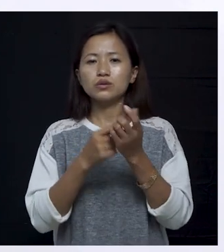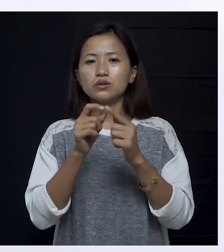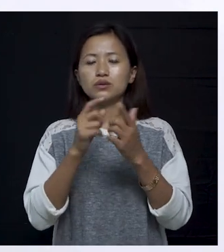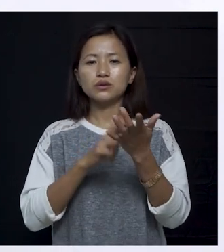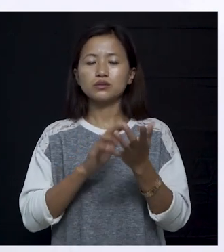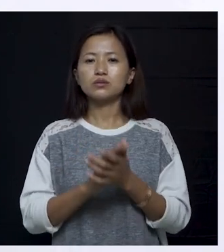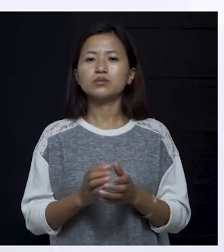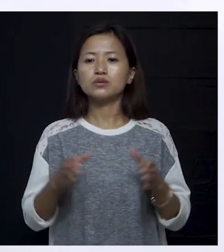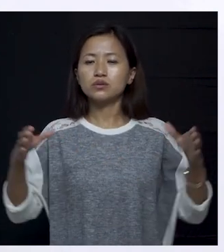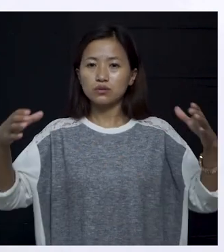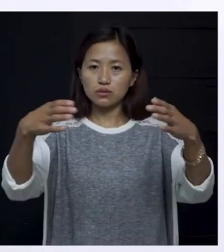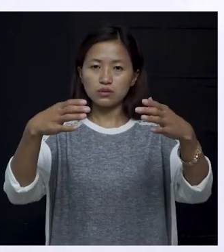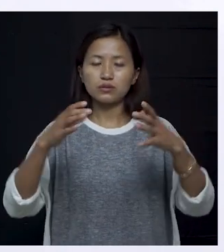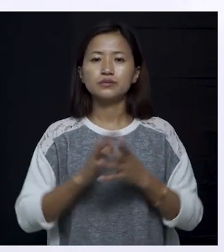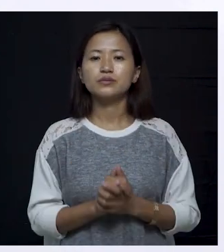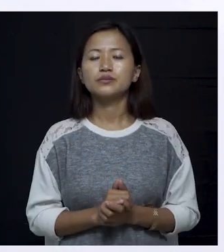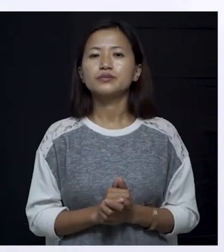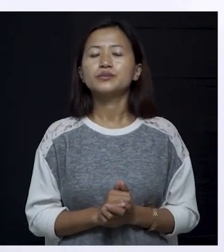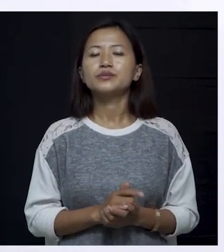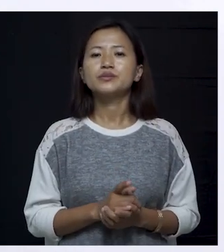okay? Then it also states that